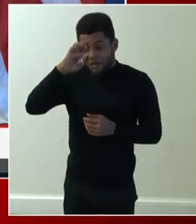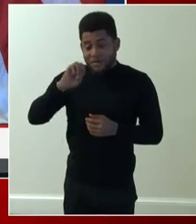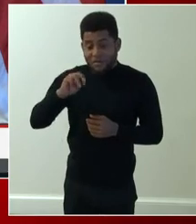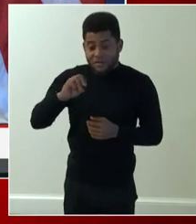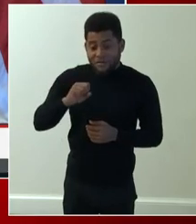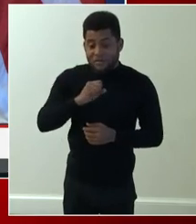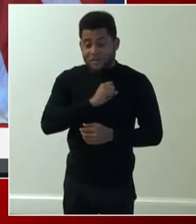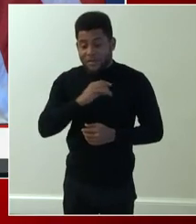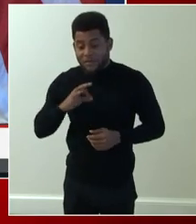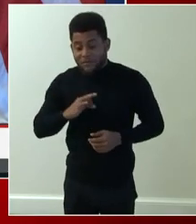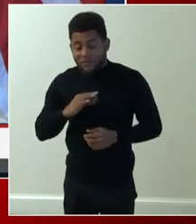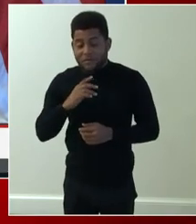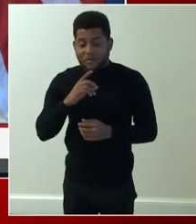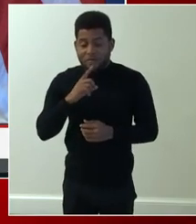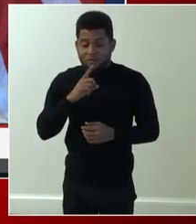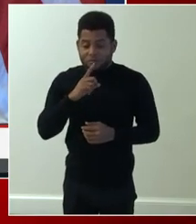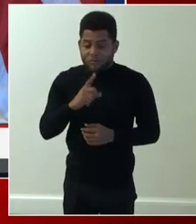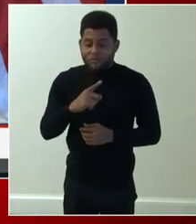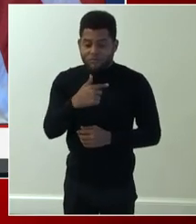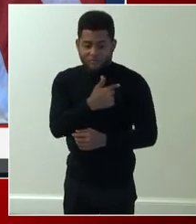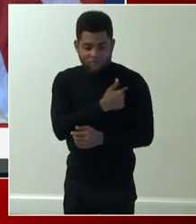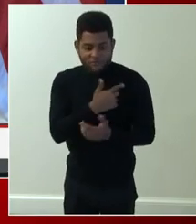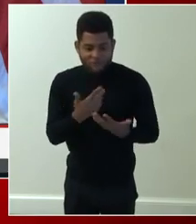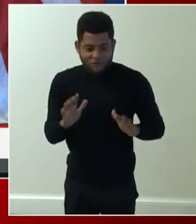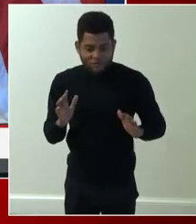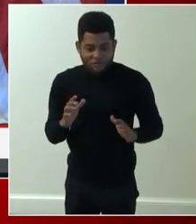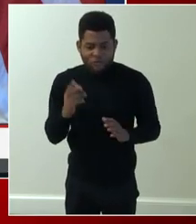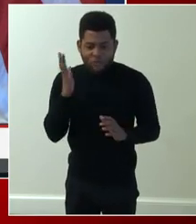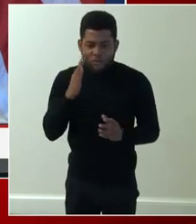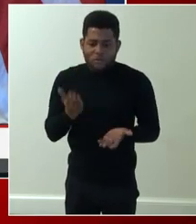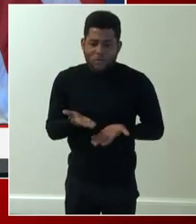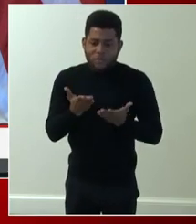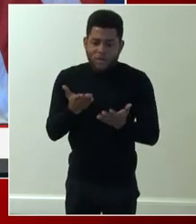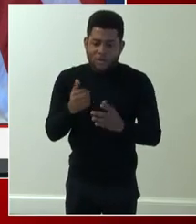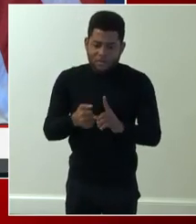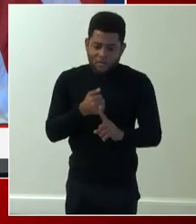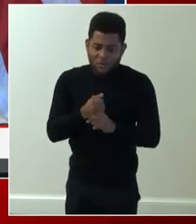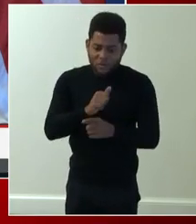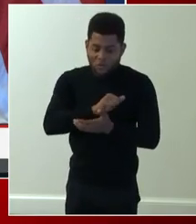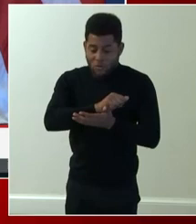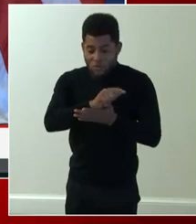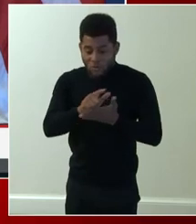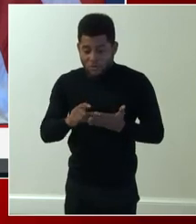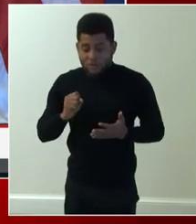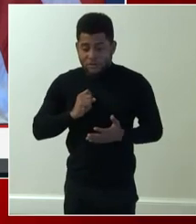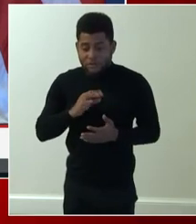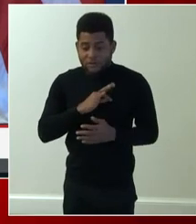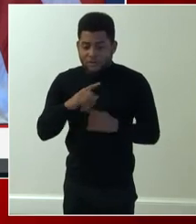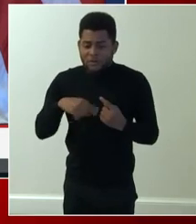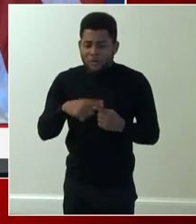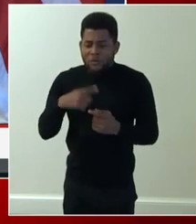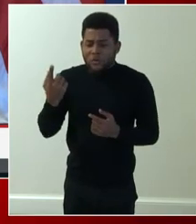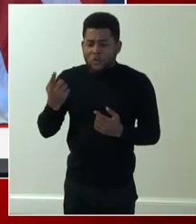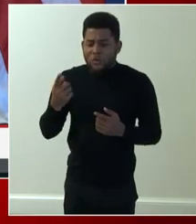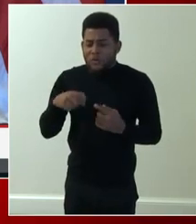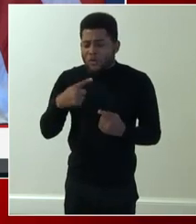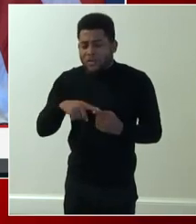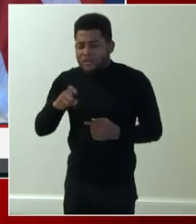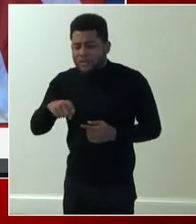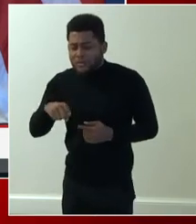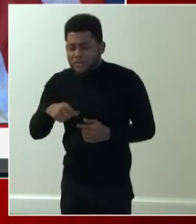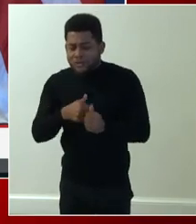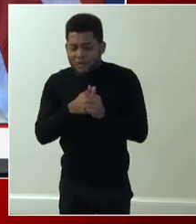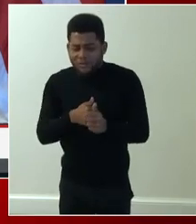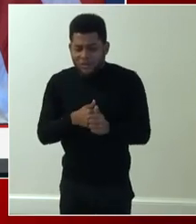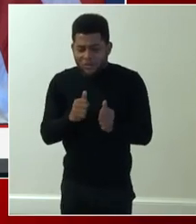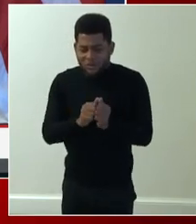are vaccinated. We will provide updates to all of our personnel about when they need to comply with the